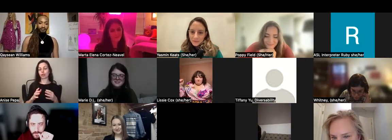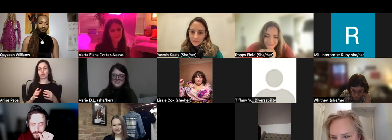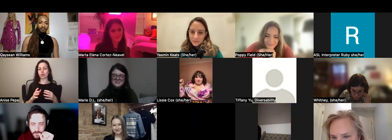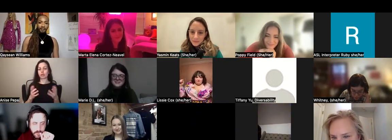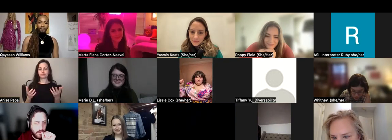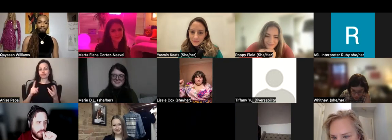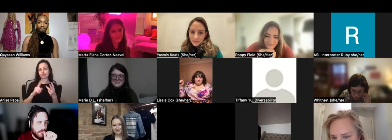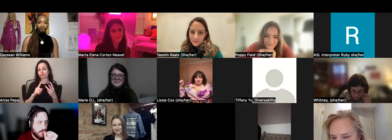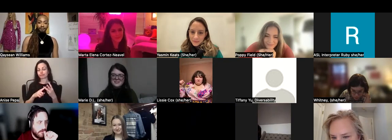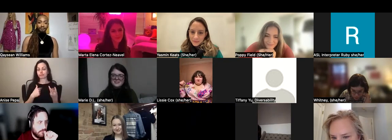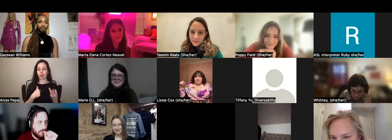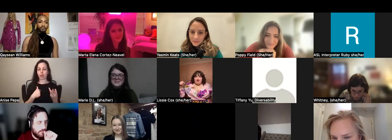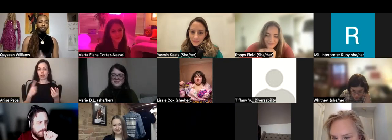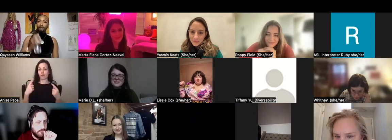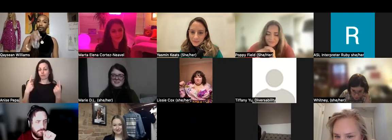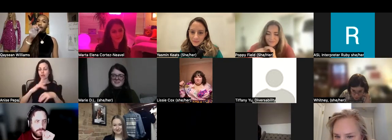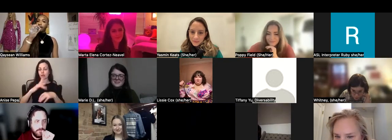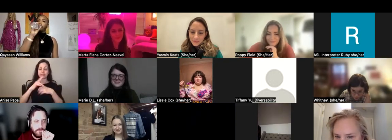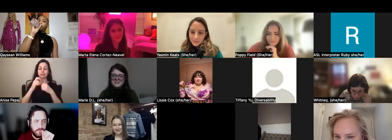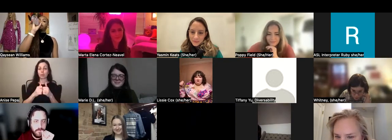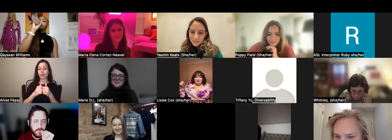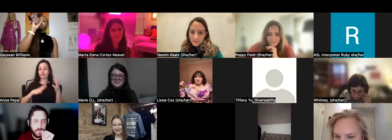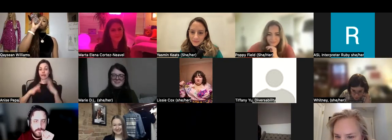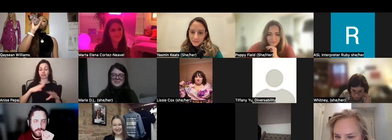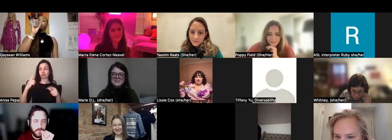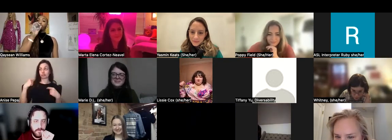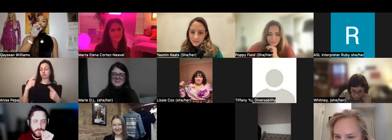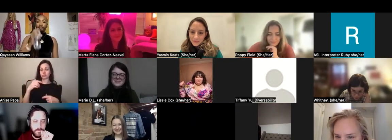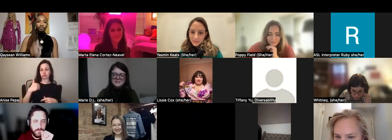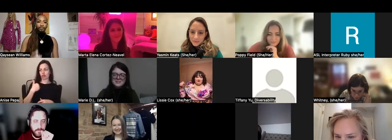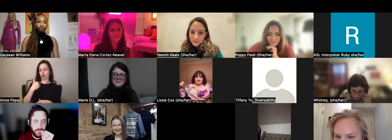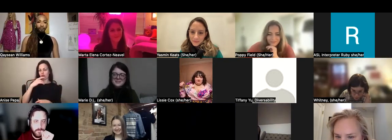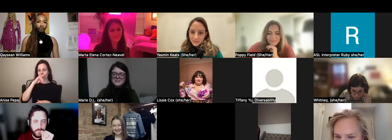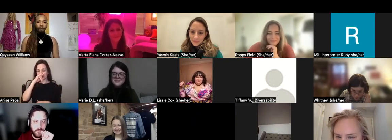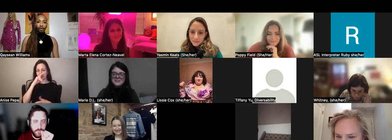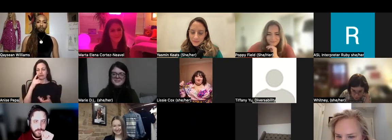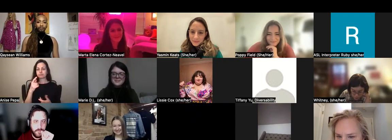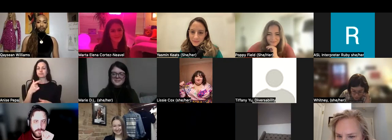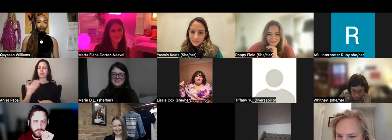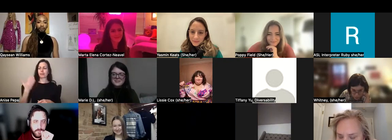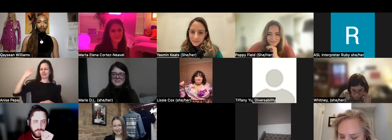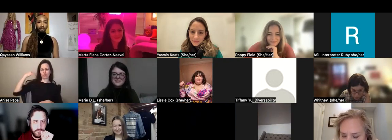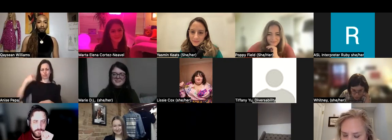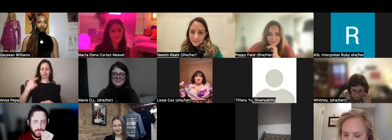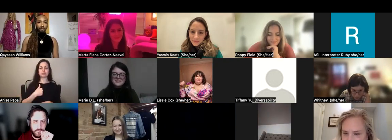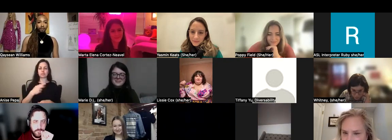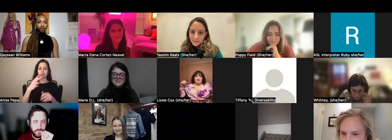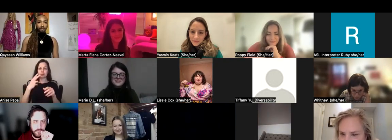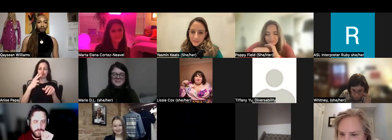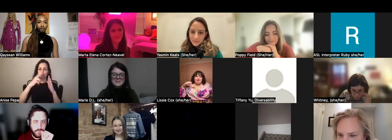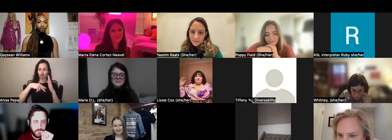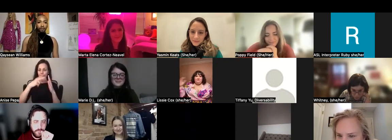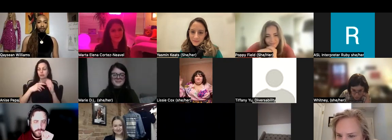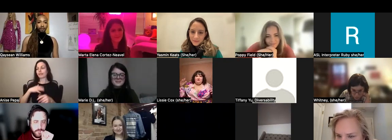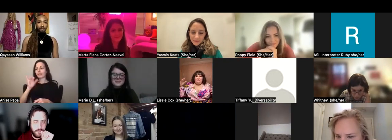I've been obsessed with fashion since I was a little kid. Like I used to read, like my sisters would be reading